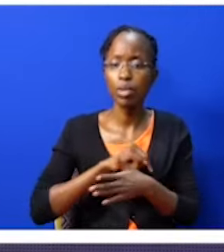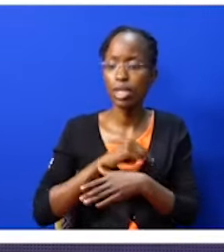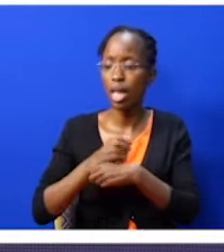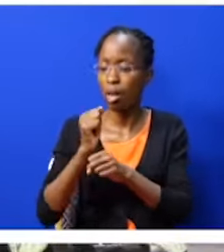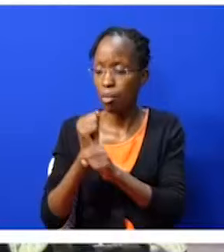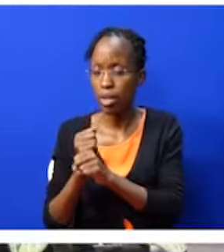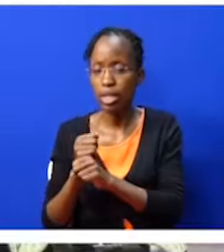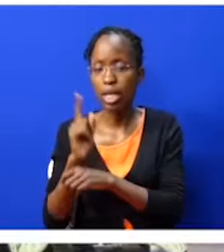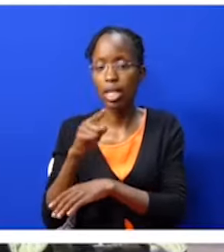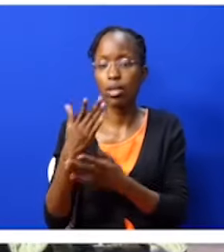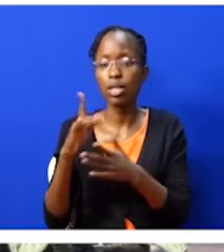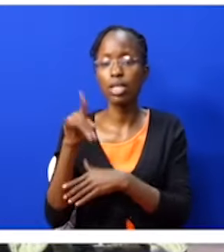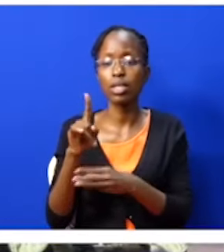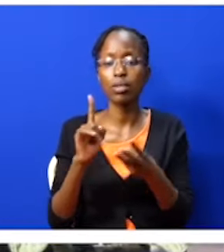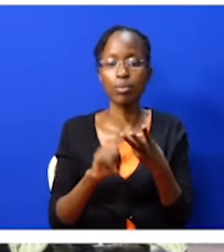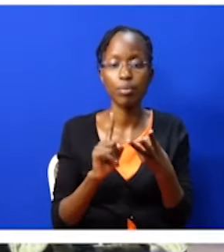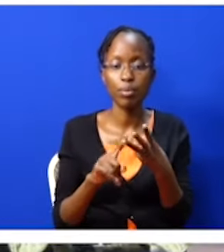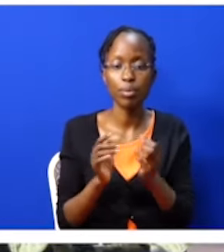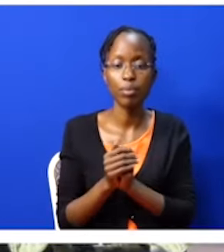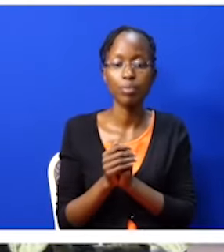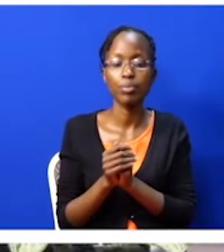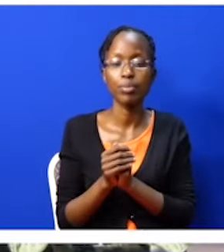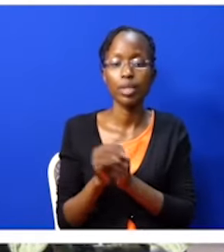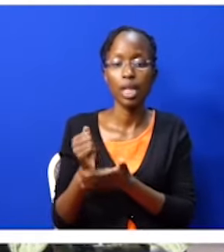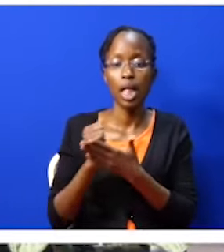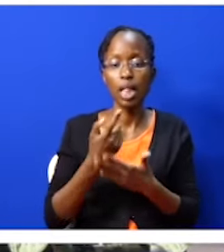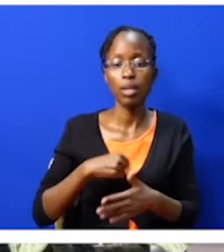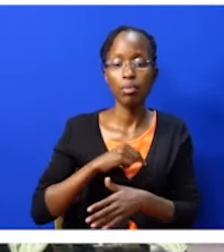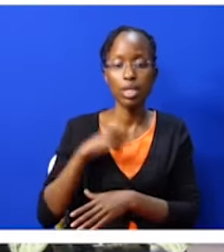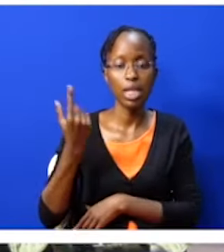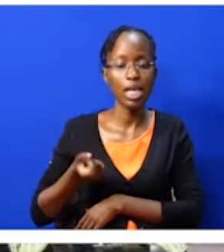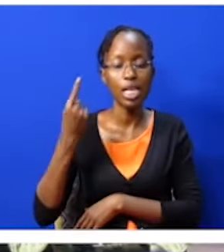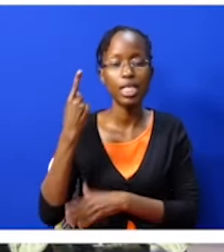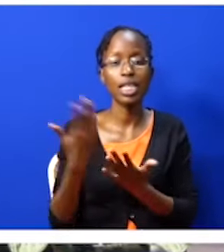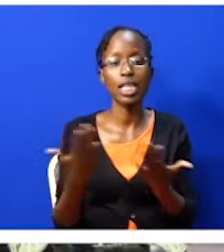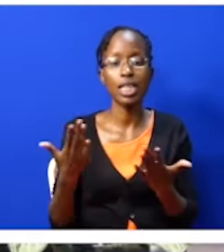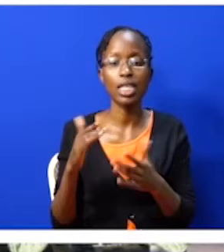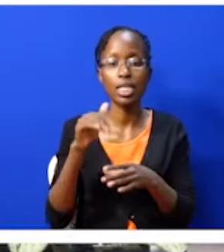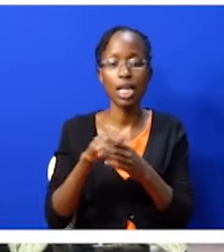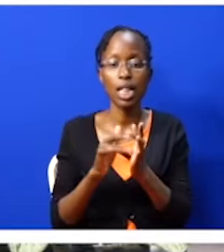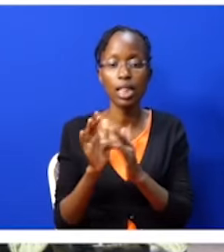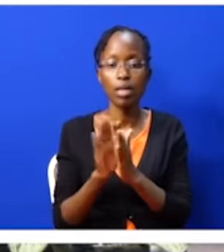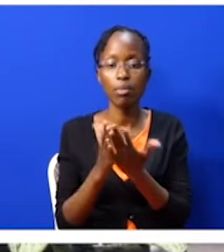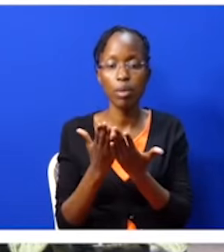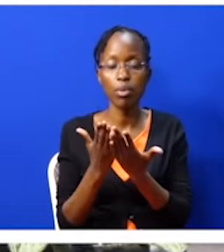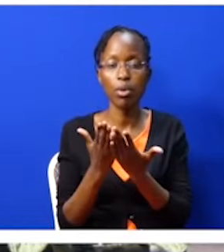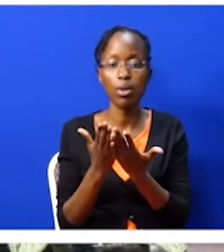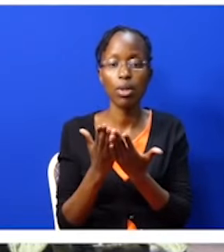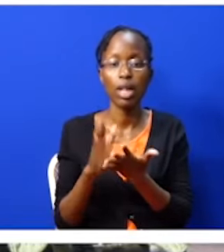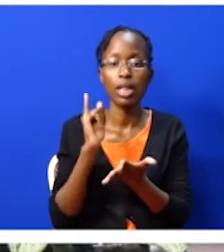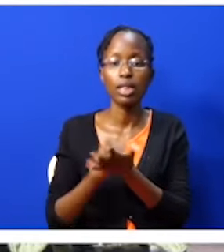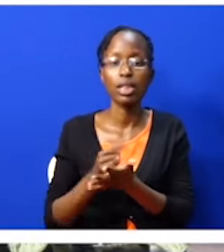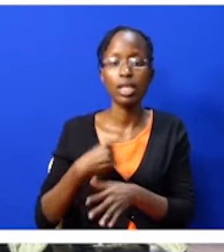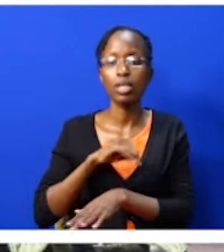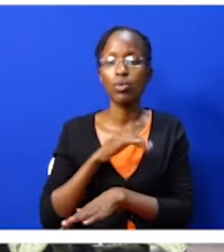things right. Number three, he helps us understand the things in the Bible that we